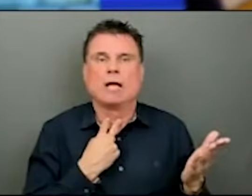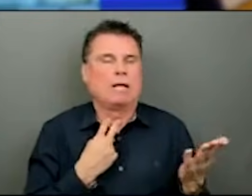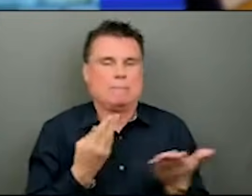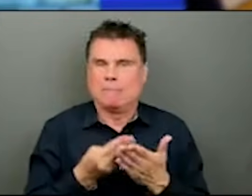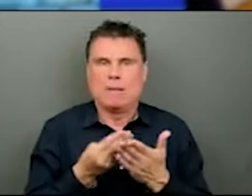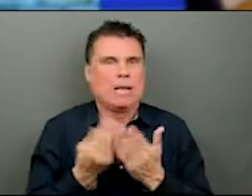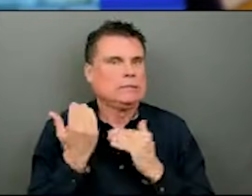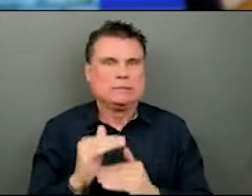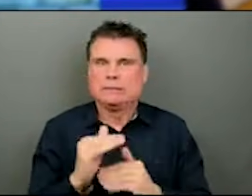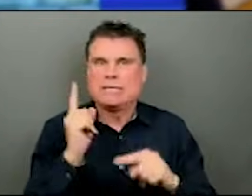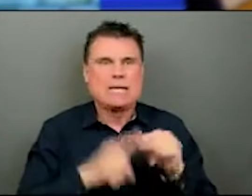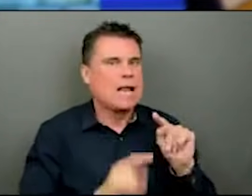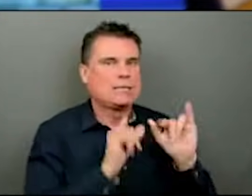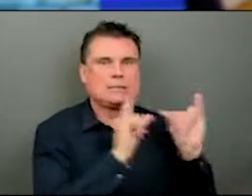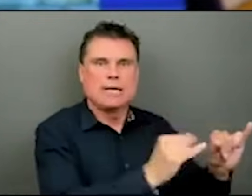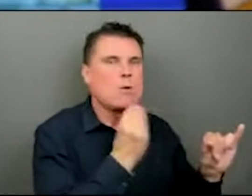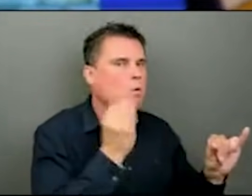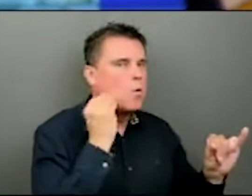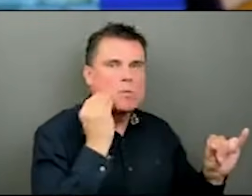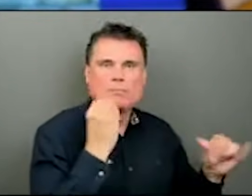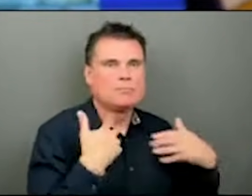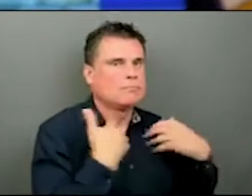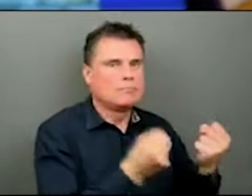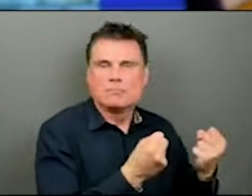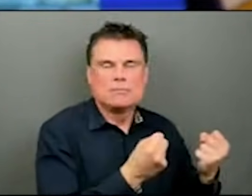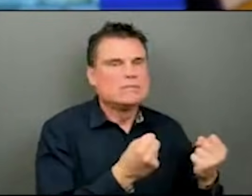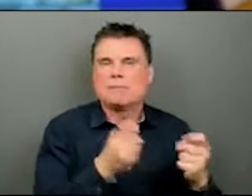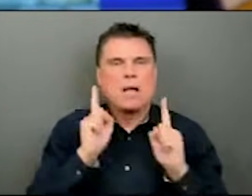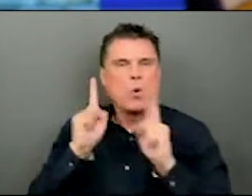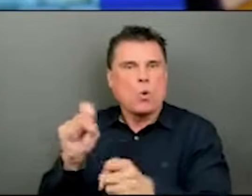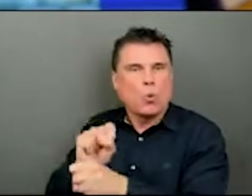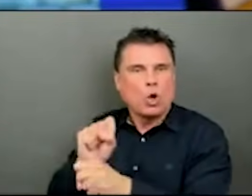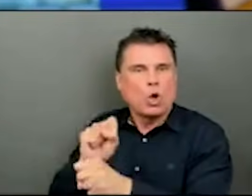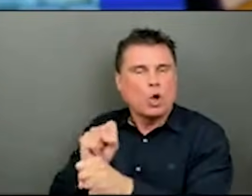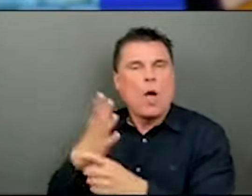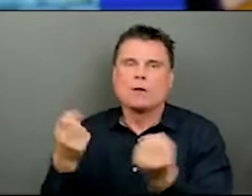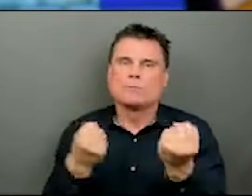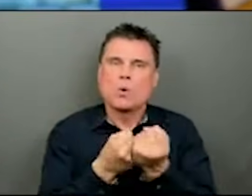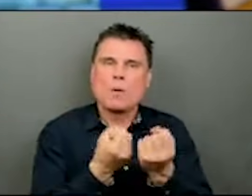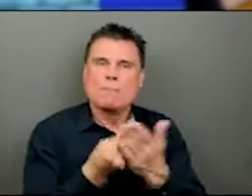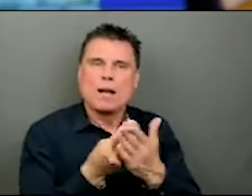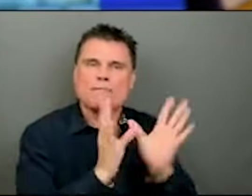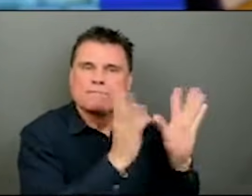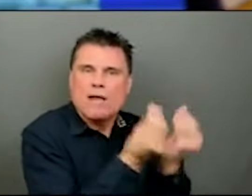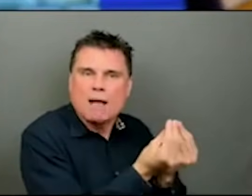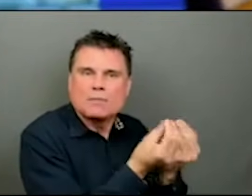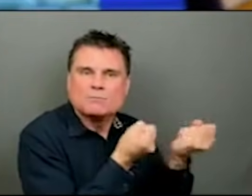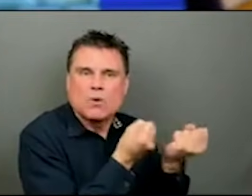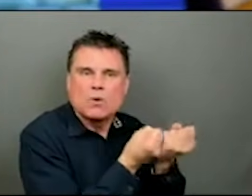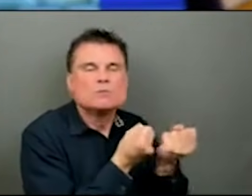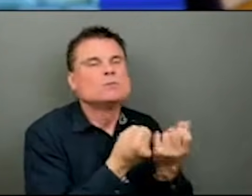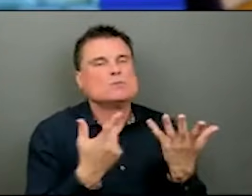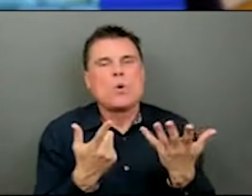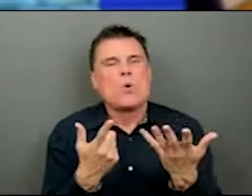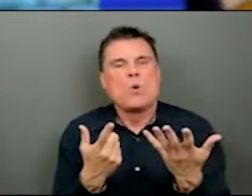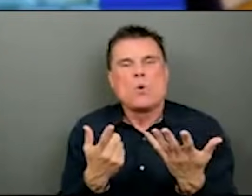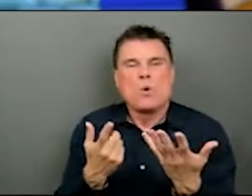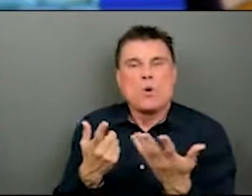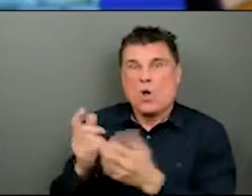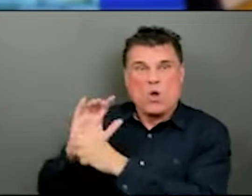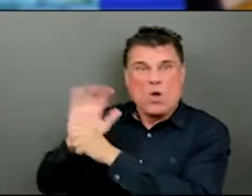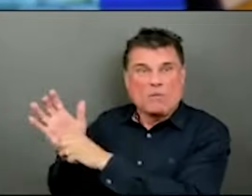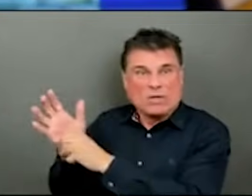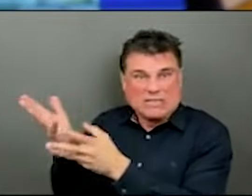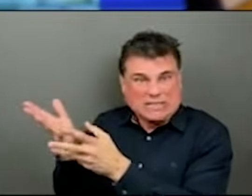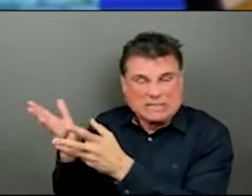go to work to meet the needs of their families. So clearly, this was a need throughout the pandemic. But I think certainly other